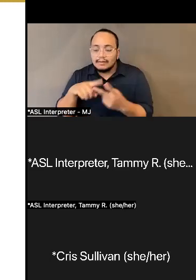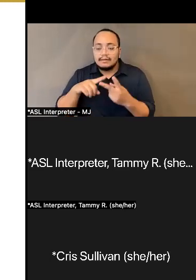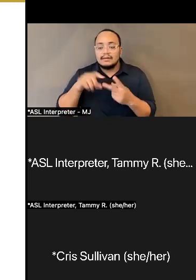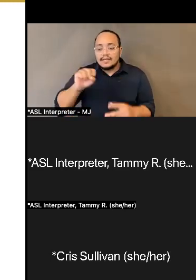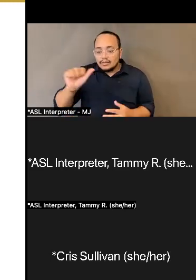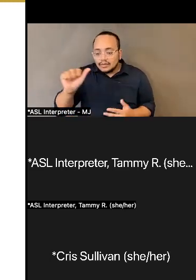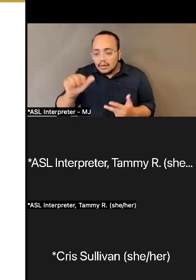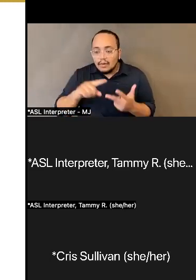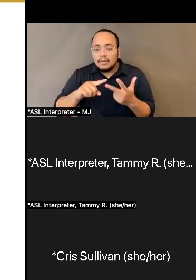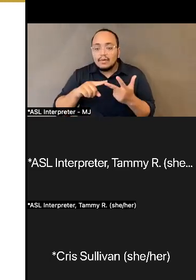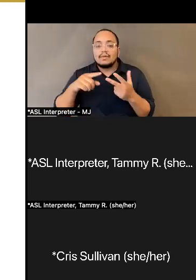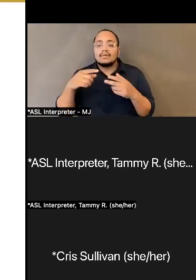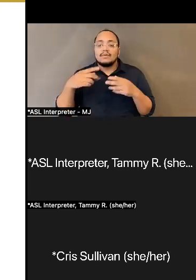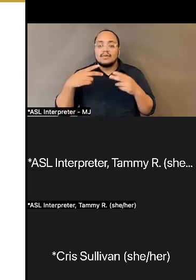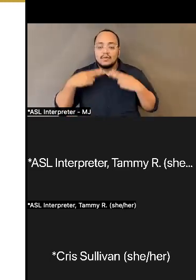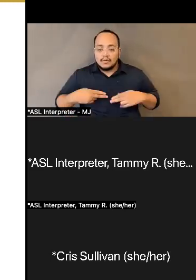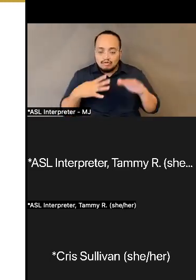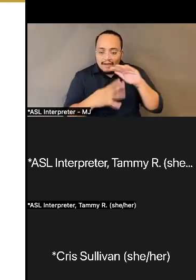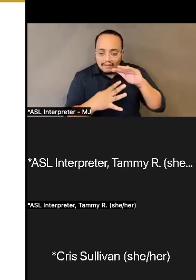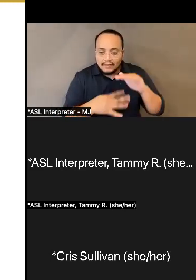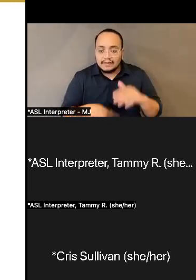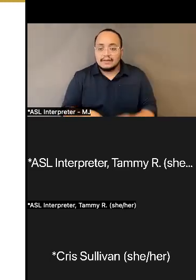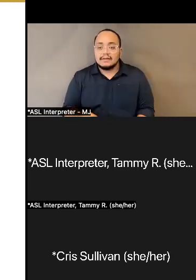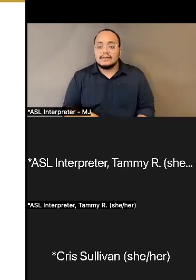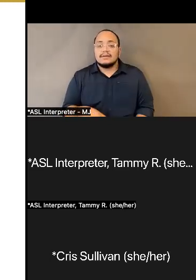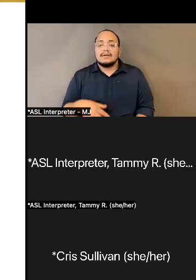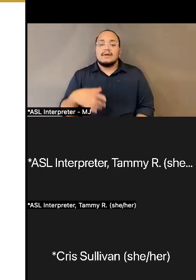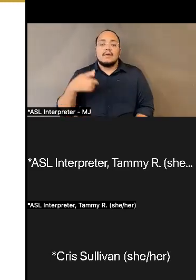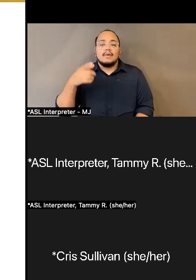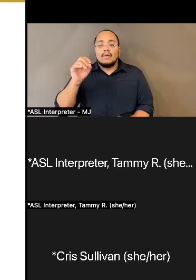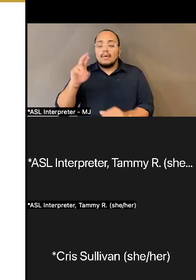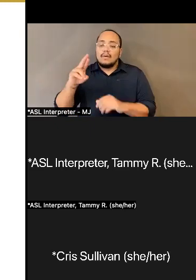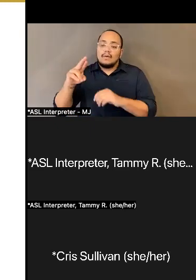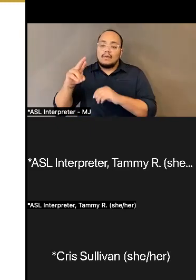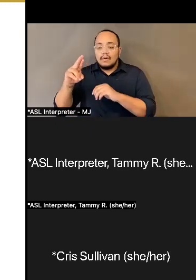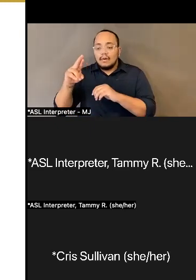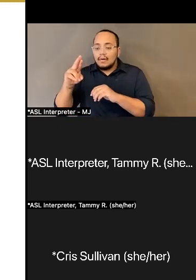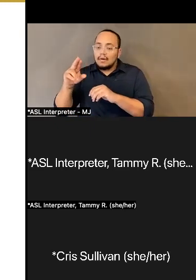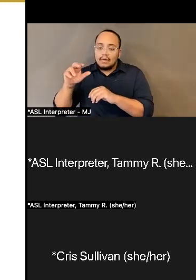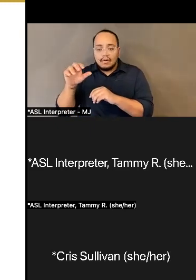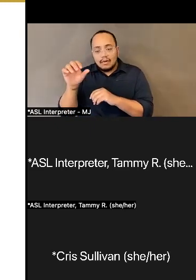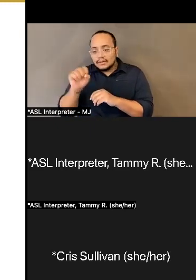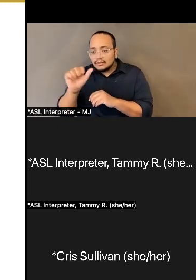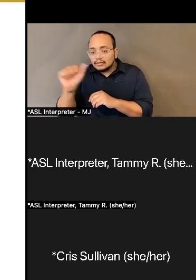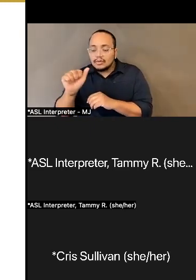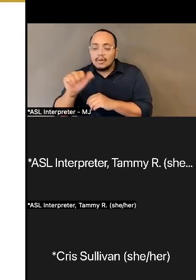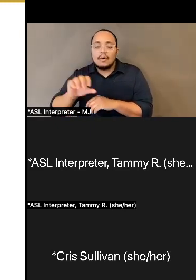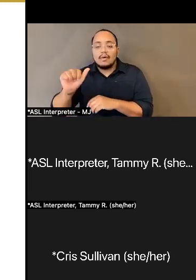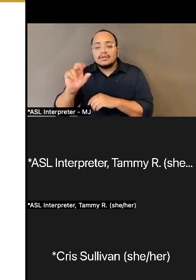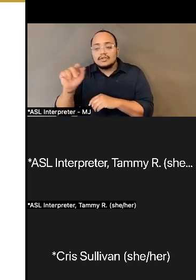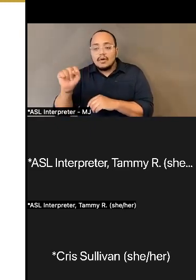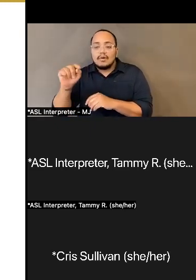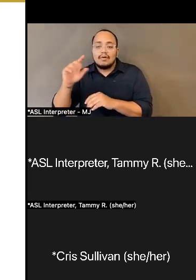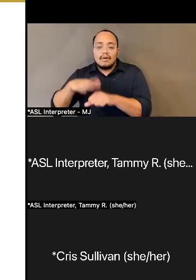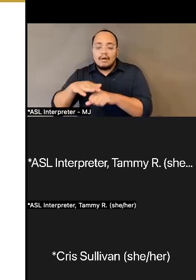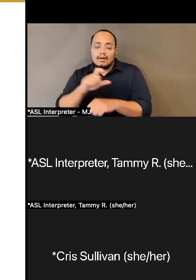human trafficking, co-attendant crimes like assaults on law enforcement, or maybe there was a substance abuse issue going on, especially if there's family